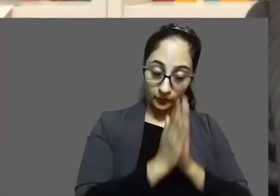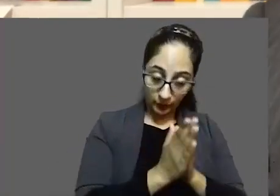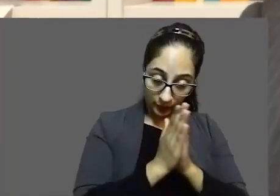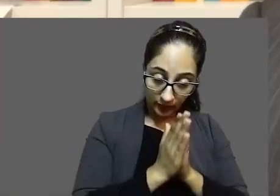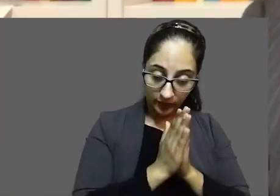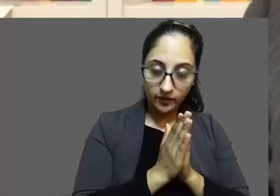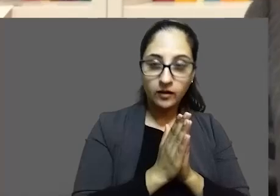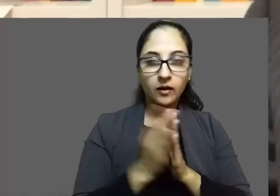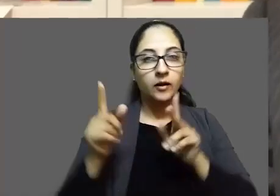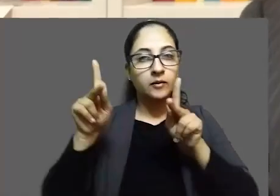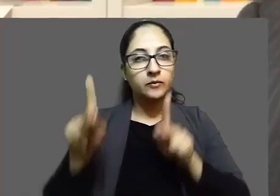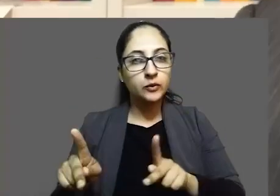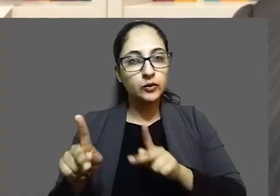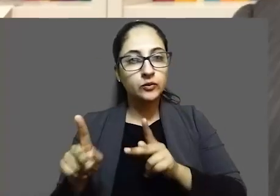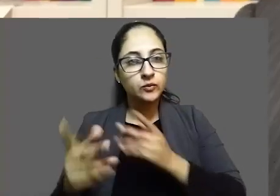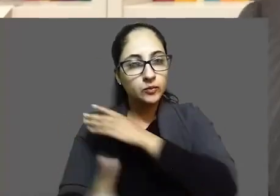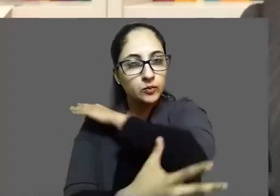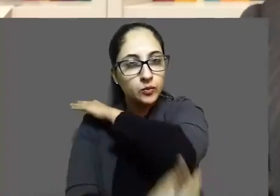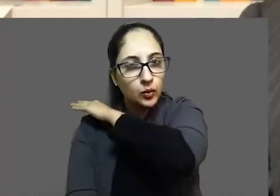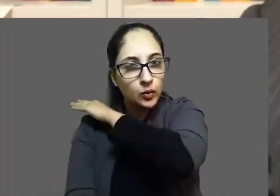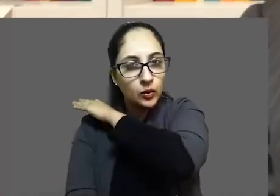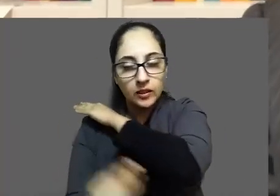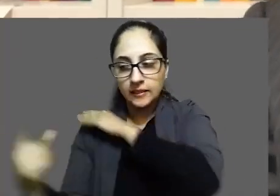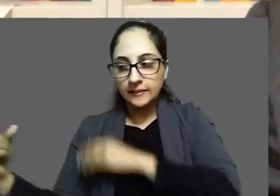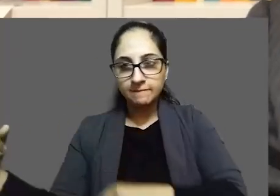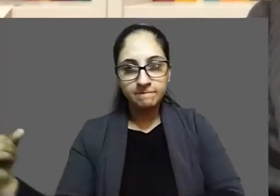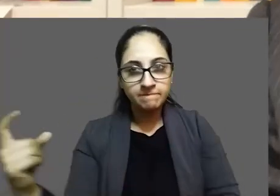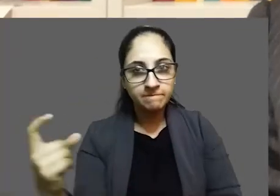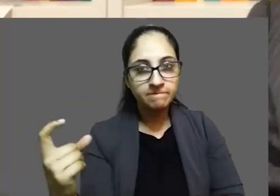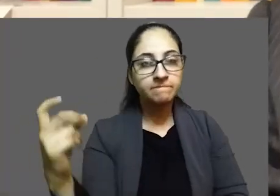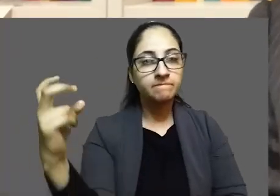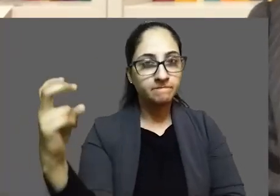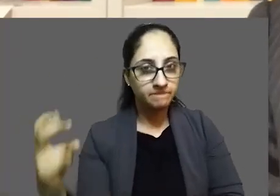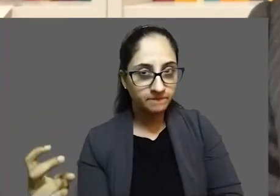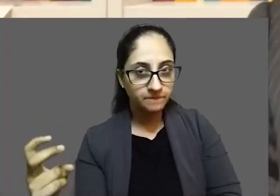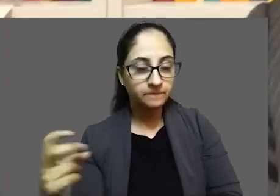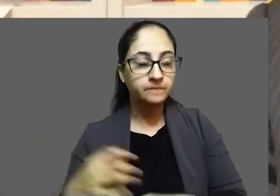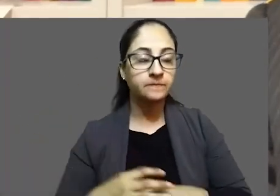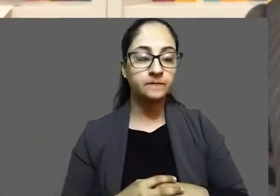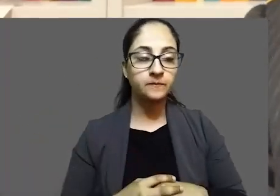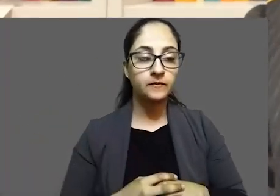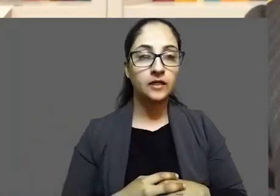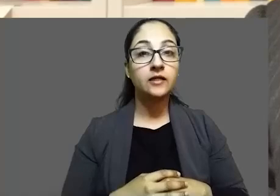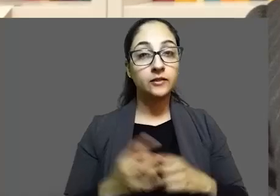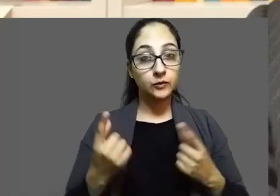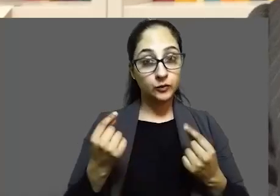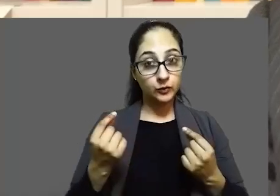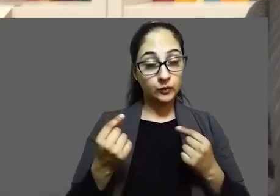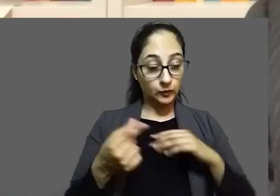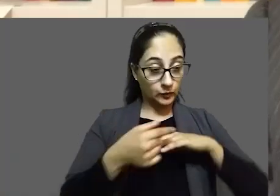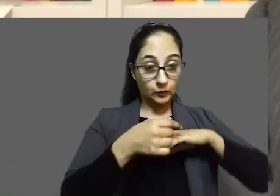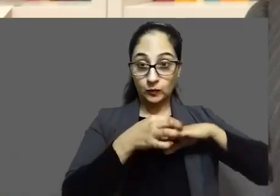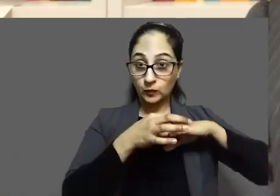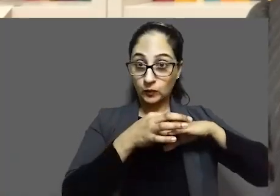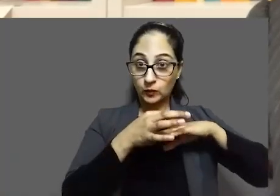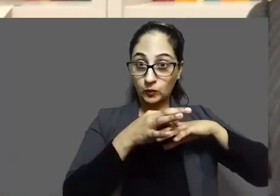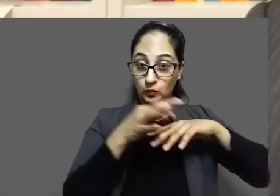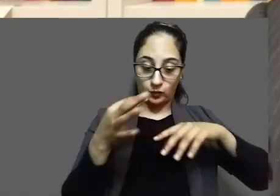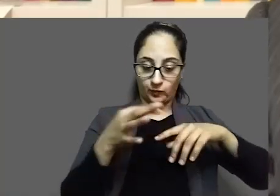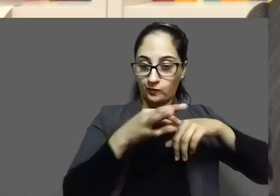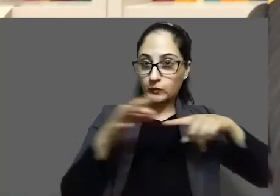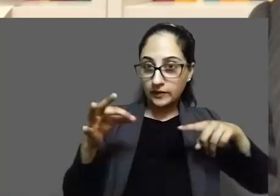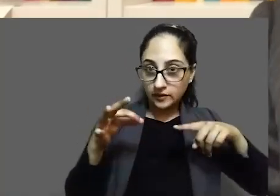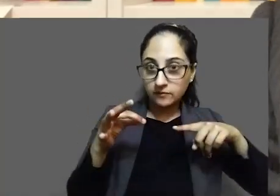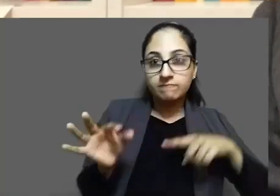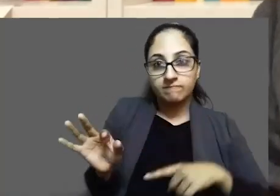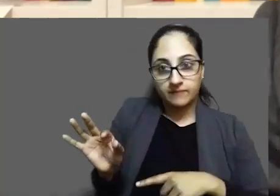that charity, charitable giving, and I have problems with that word in English, as the Imam has said in Tutsing, that